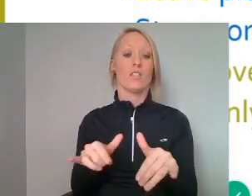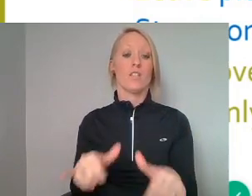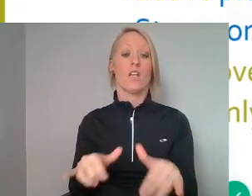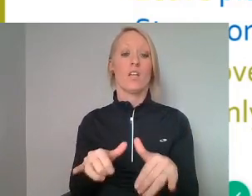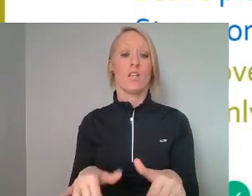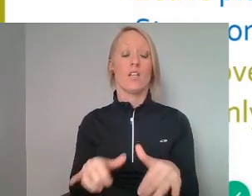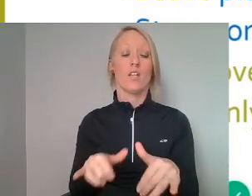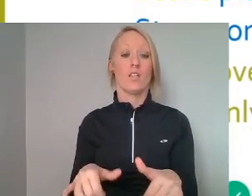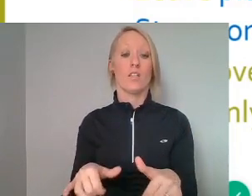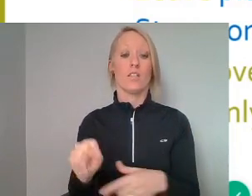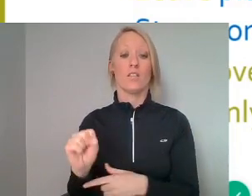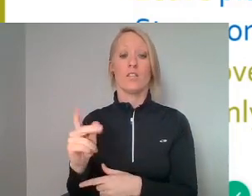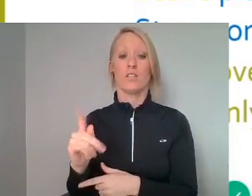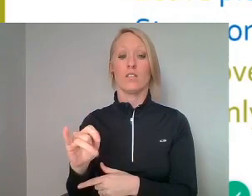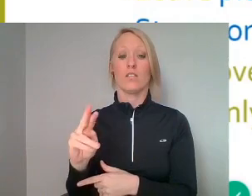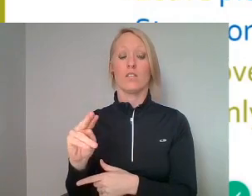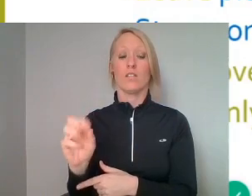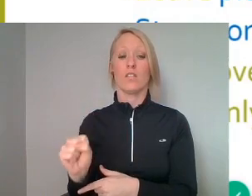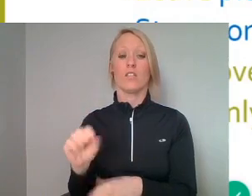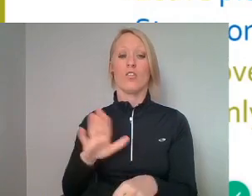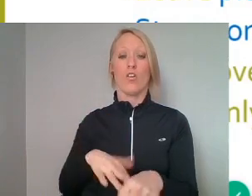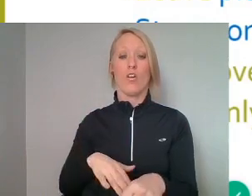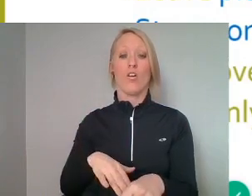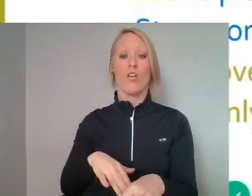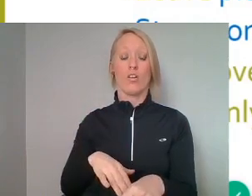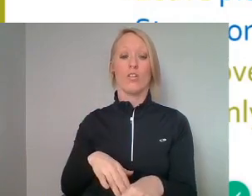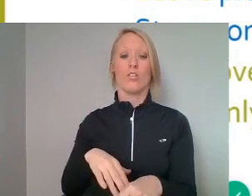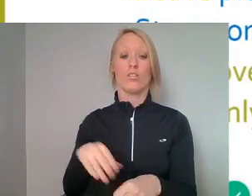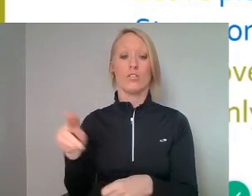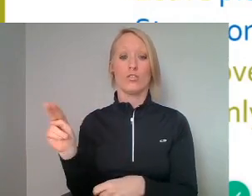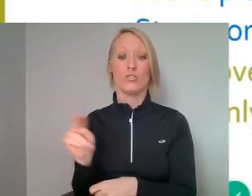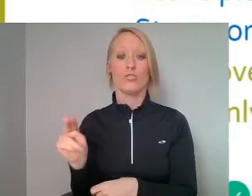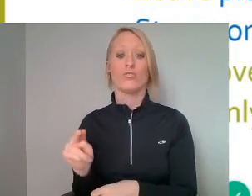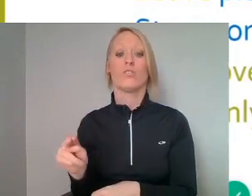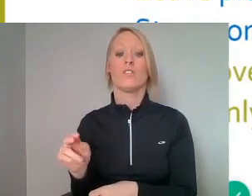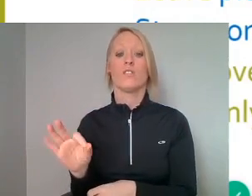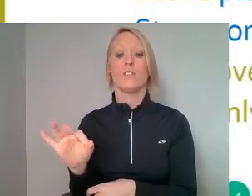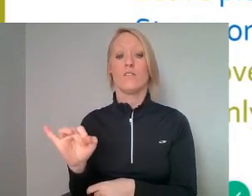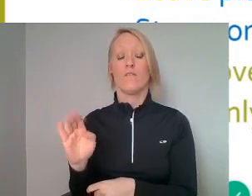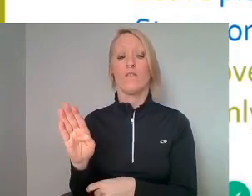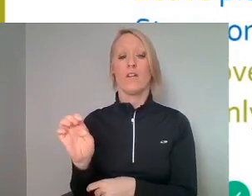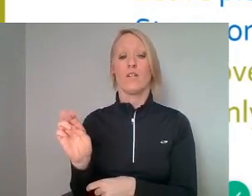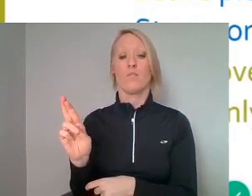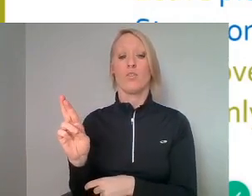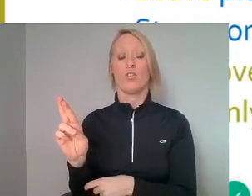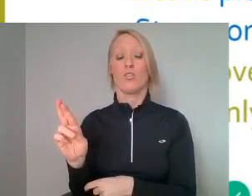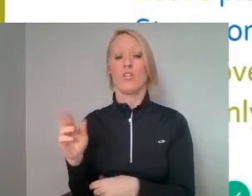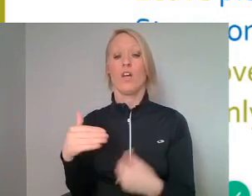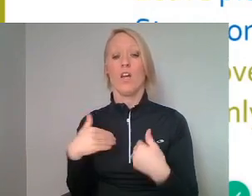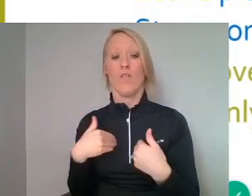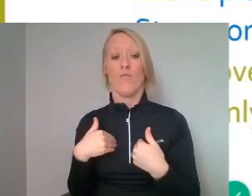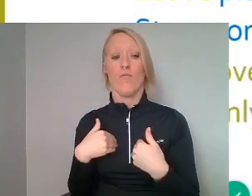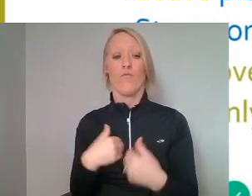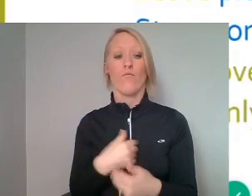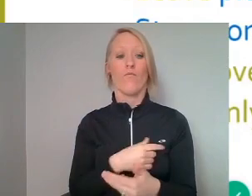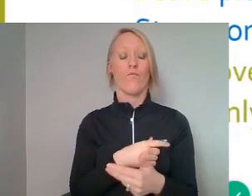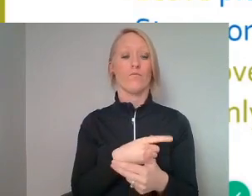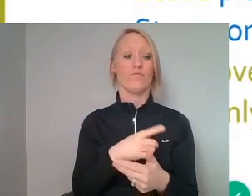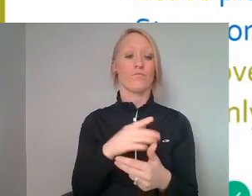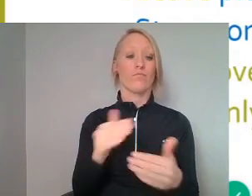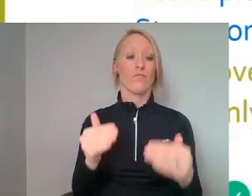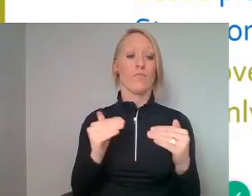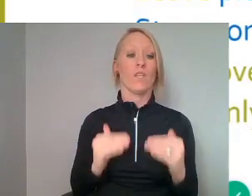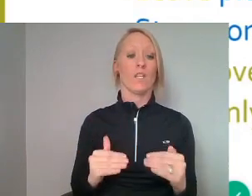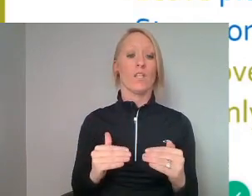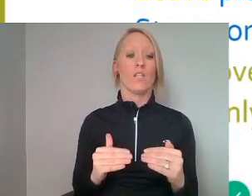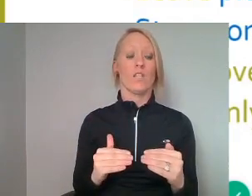again, to preserve some of those nutrients. Steam or use small amounts of water. If you steam cook your vegetables, you're going to retain more of